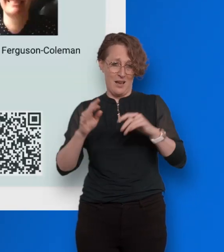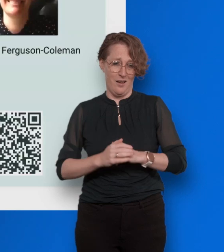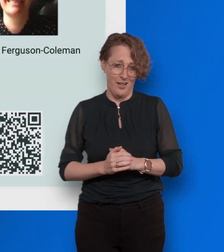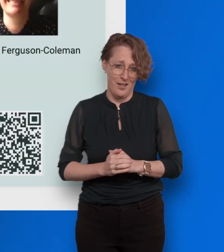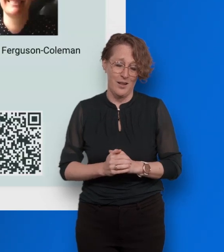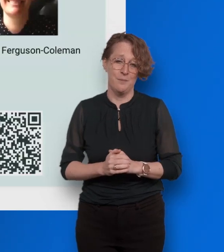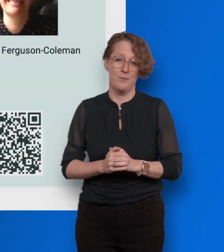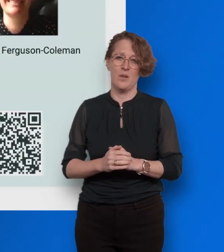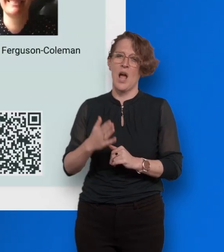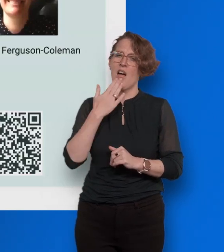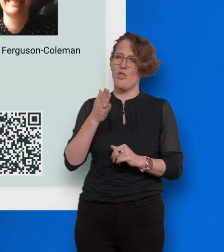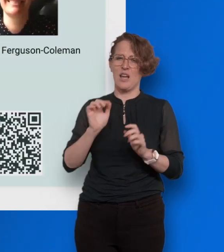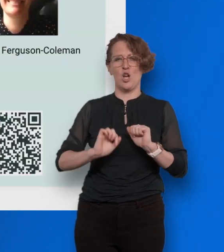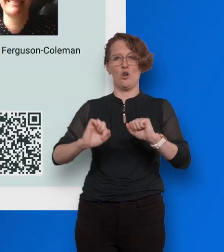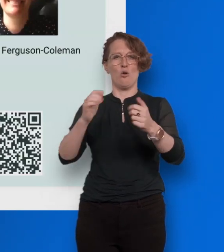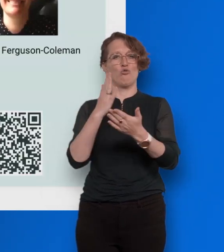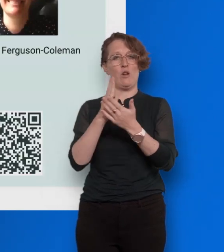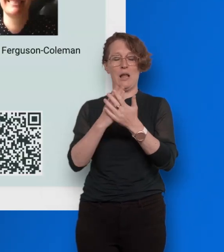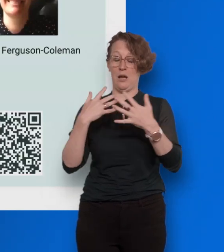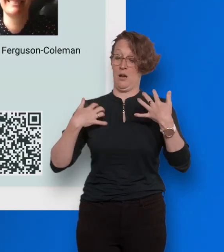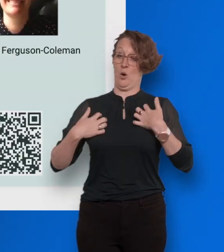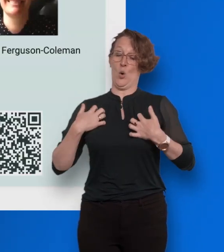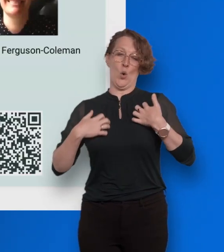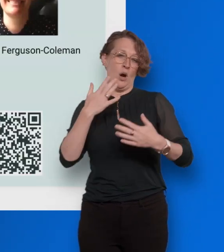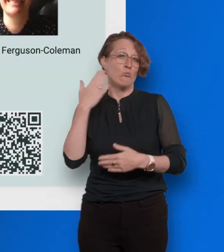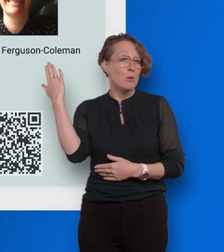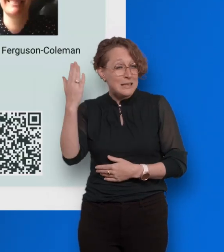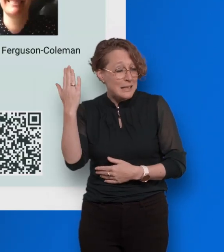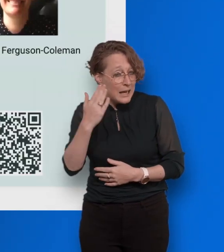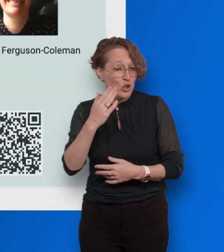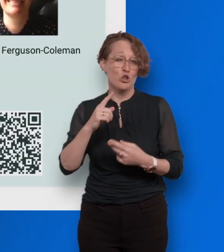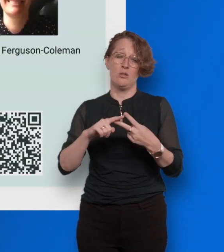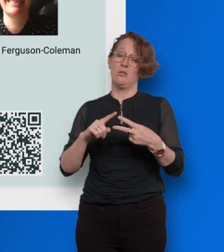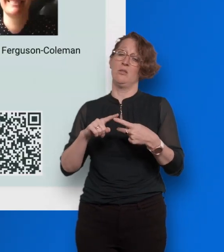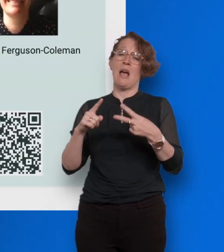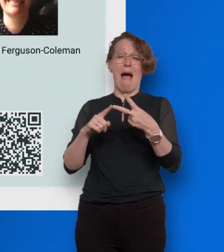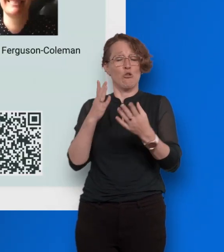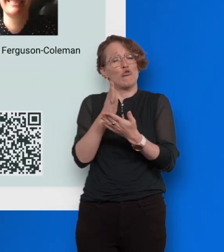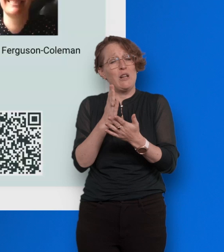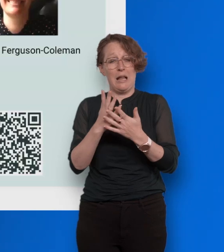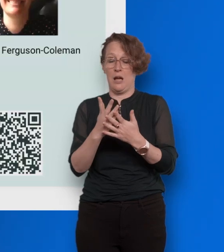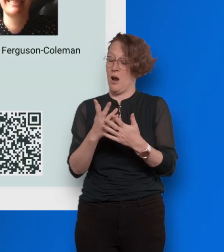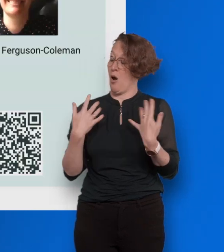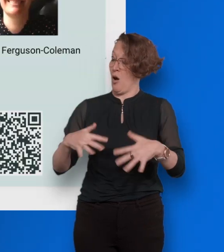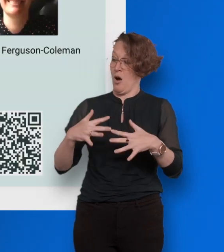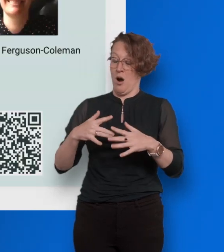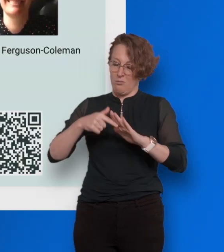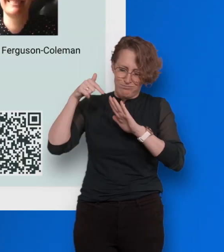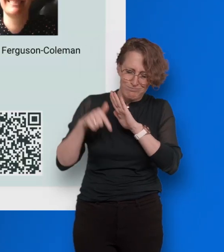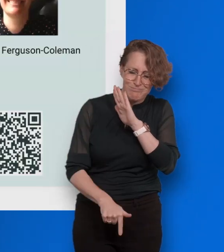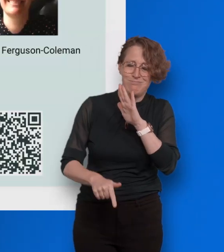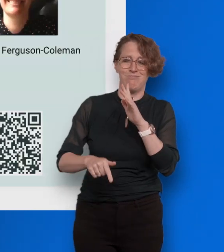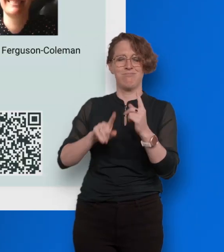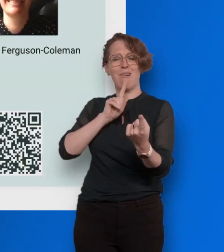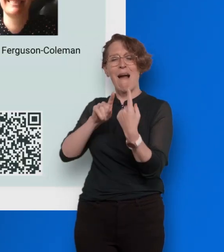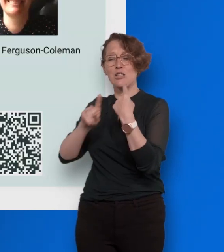for your really insightful presentations and for your really rich answers to the